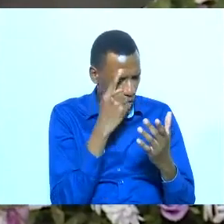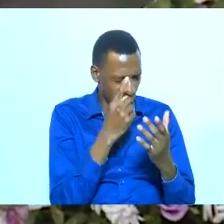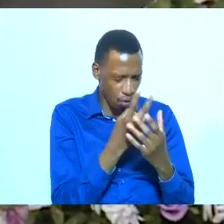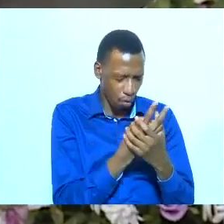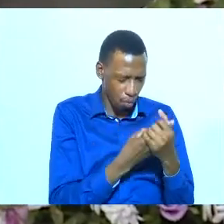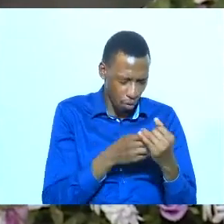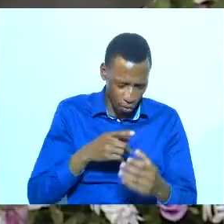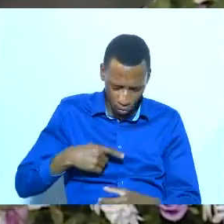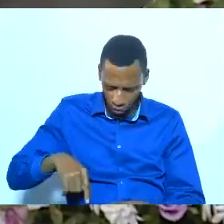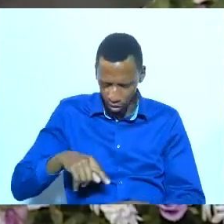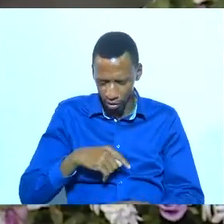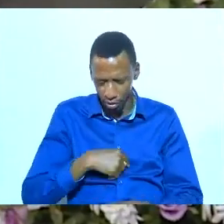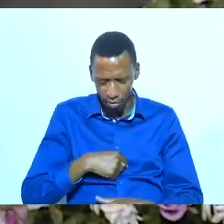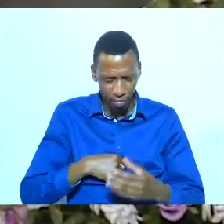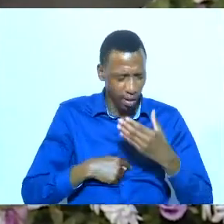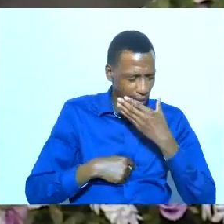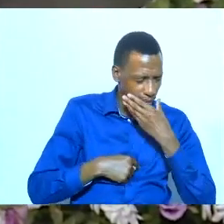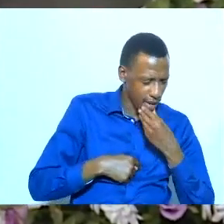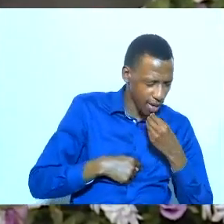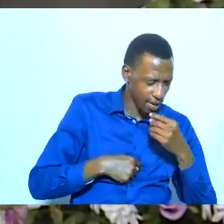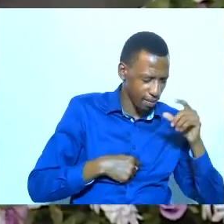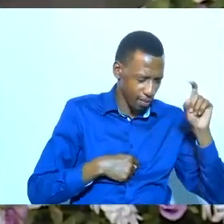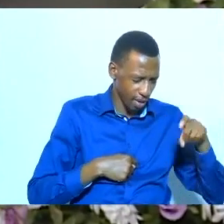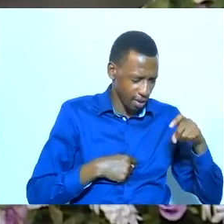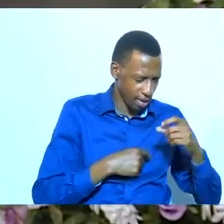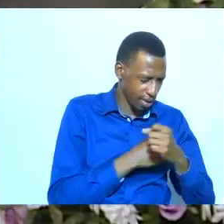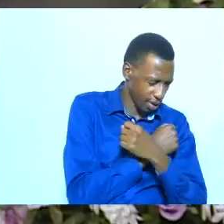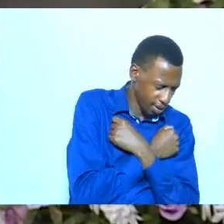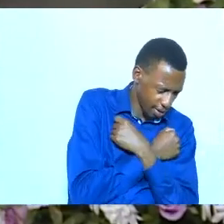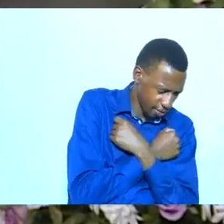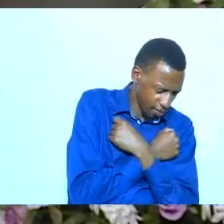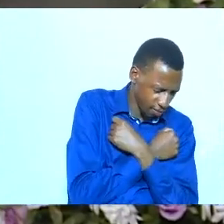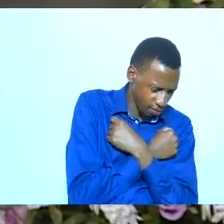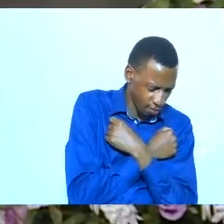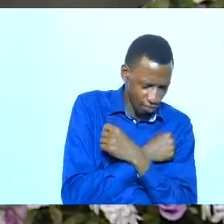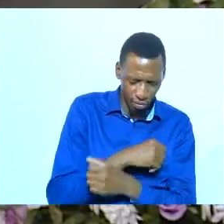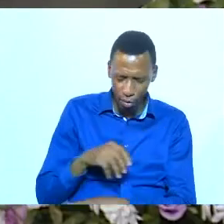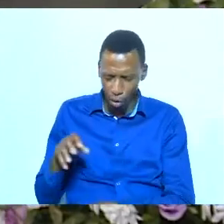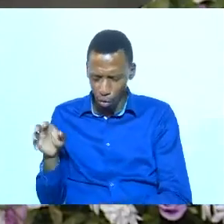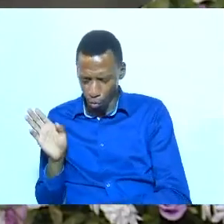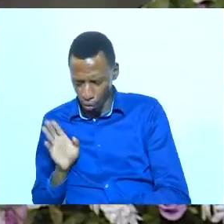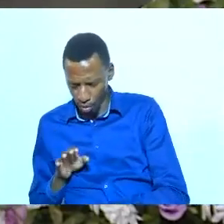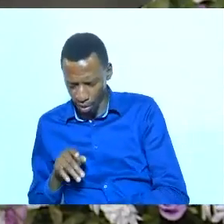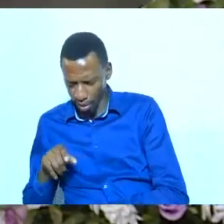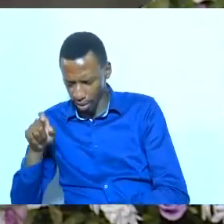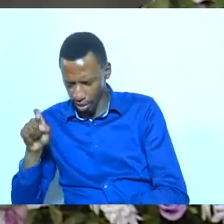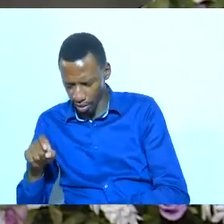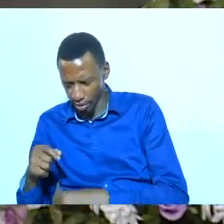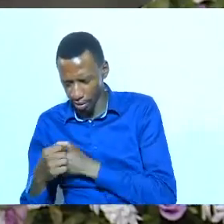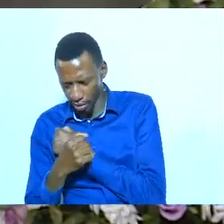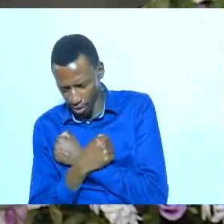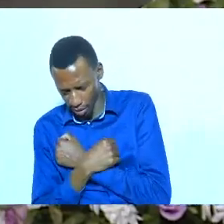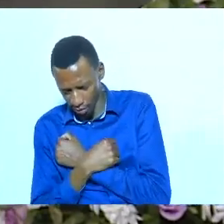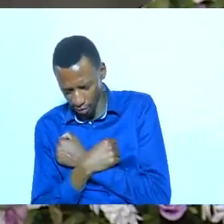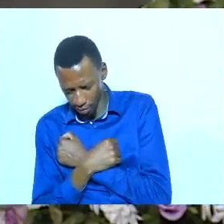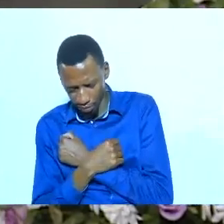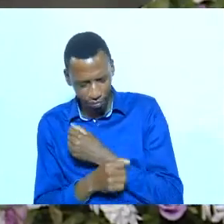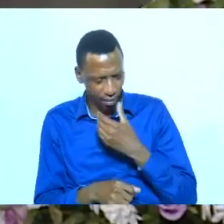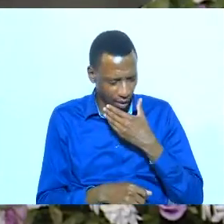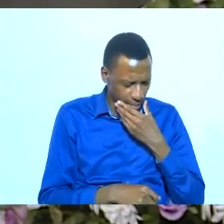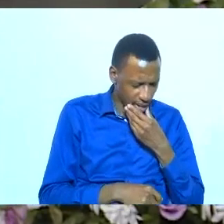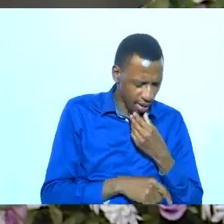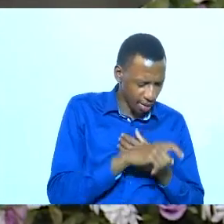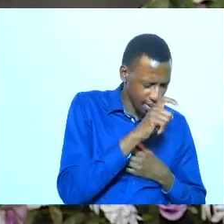us. Man needs love. Women needs love.